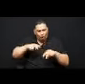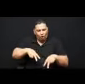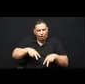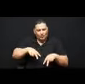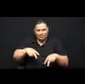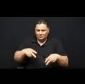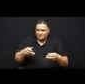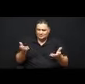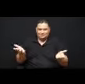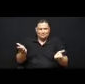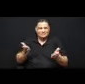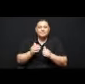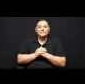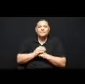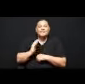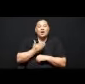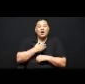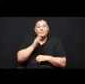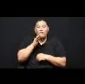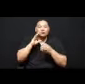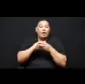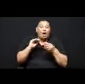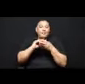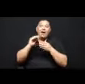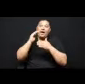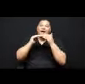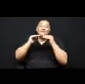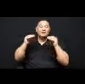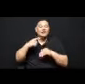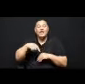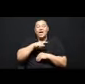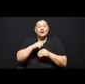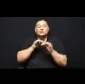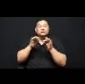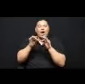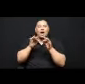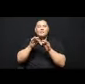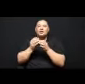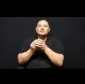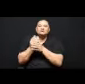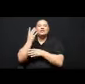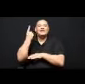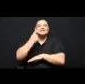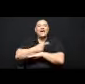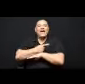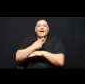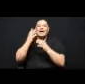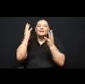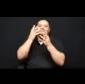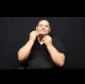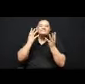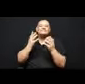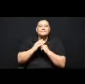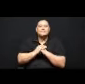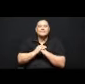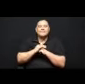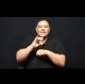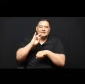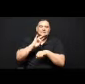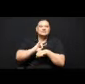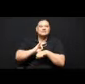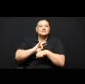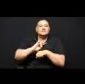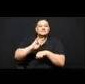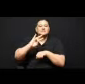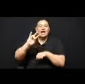talk about heaven, they describe a spring day. At 7, I imagine the rolling hills